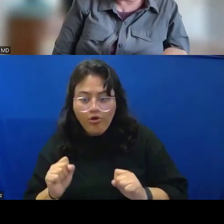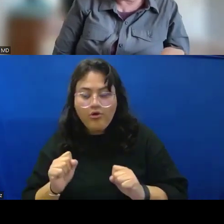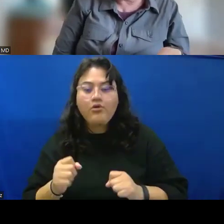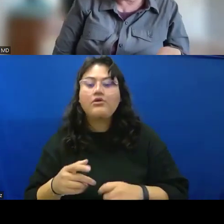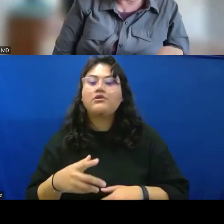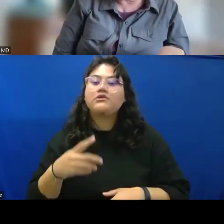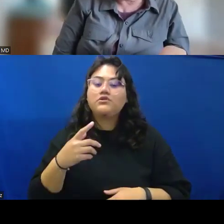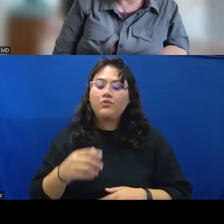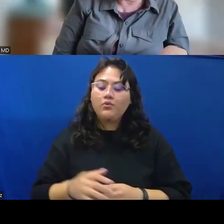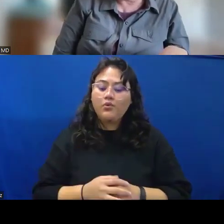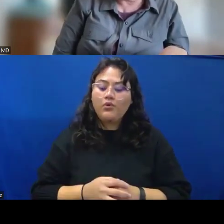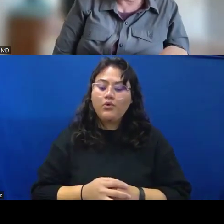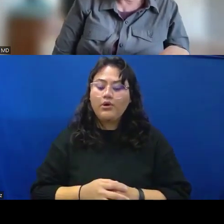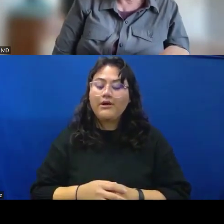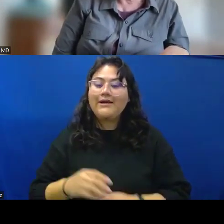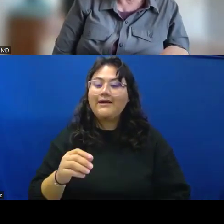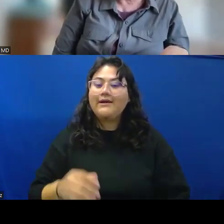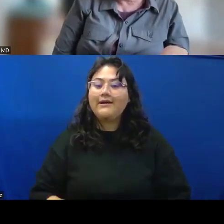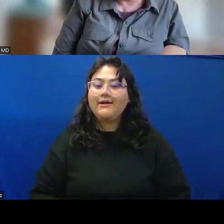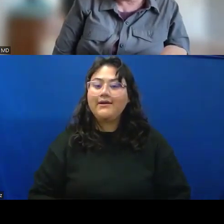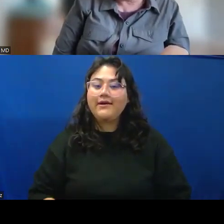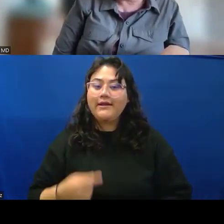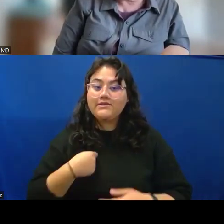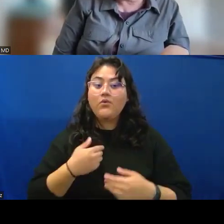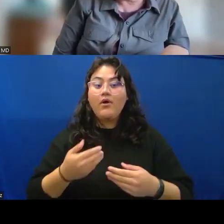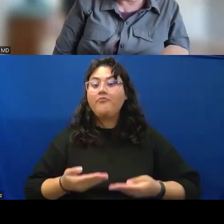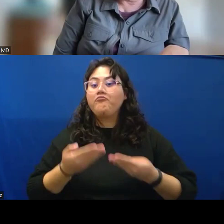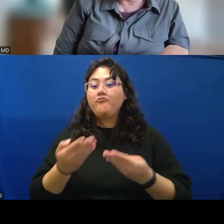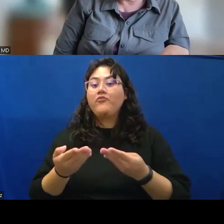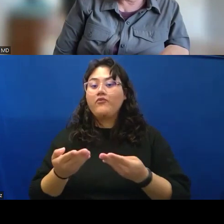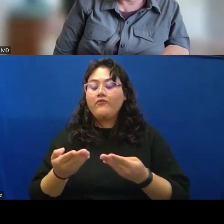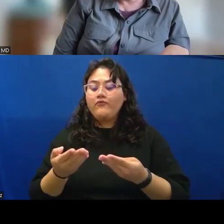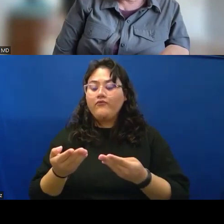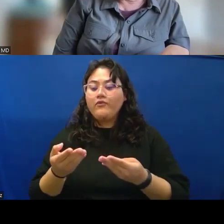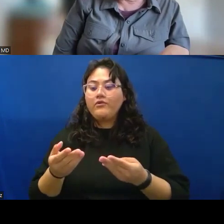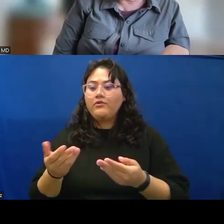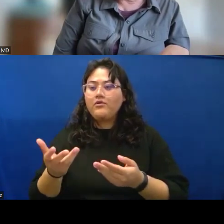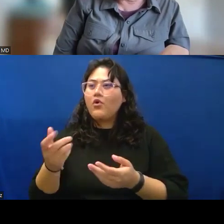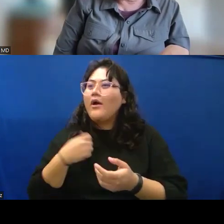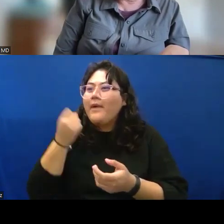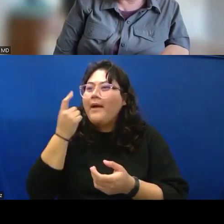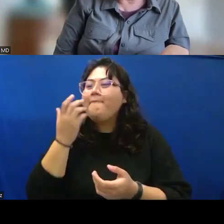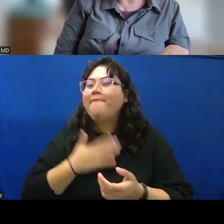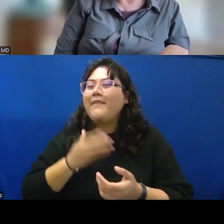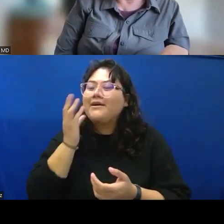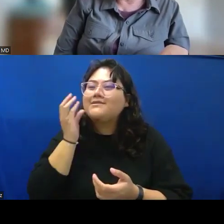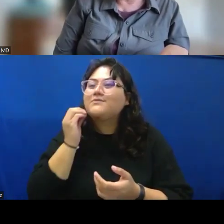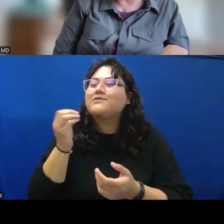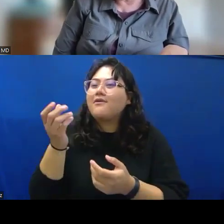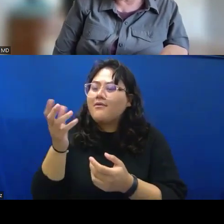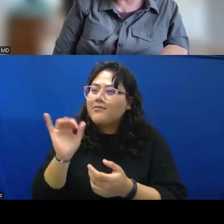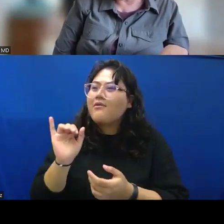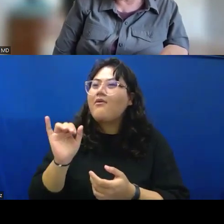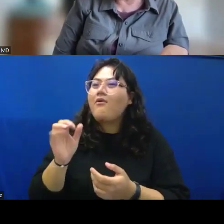I was able to take this knowledge with me to the writing of the clinical report. So you can see how the